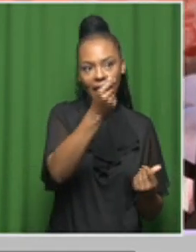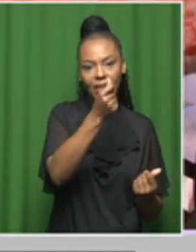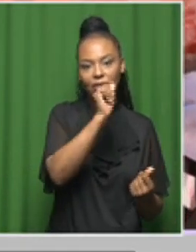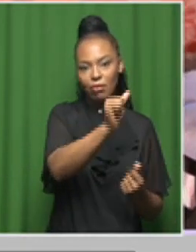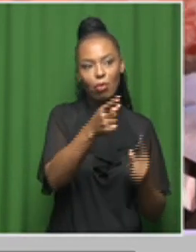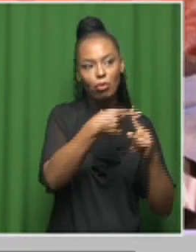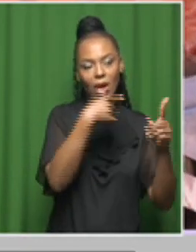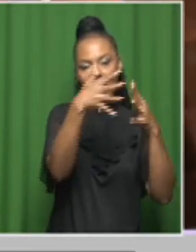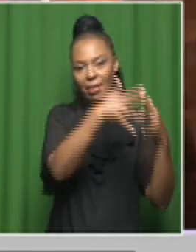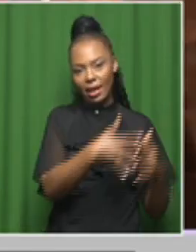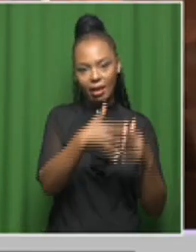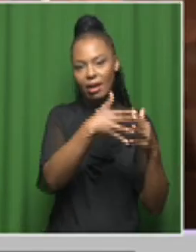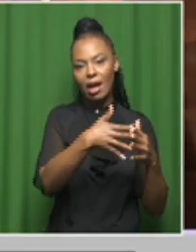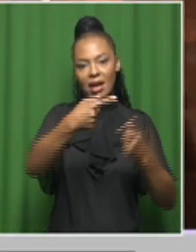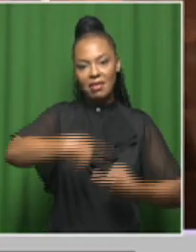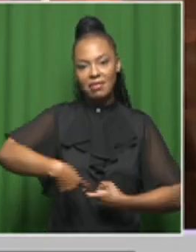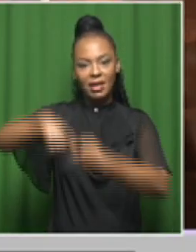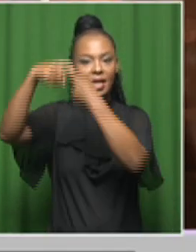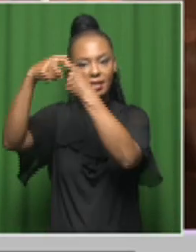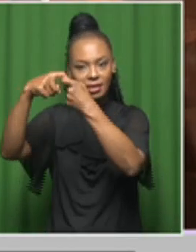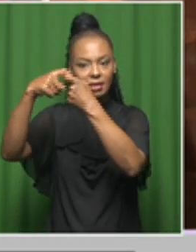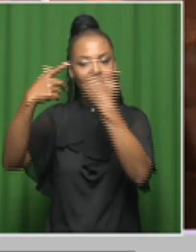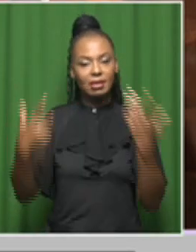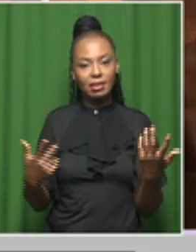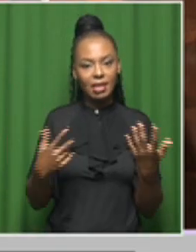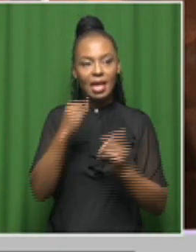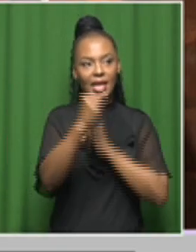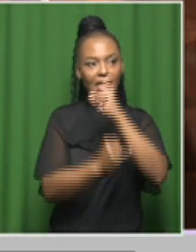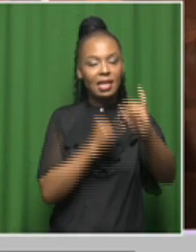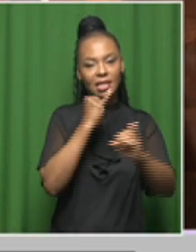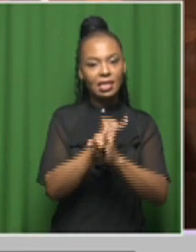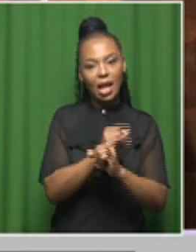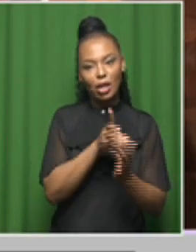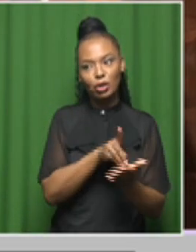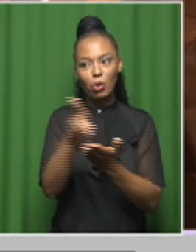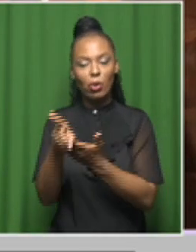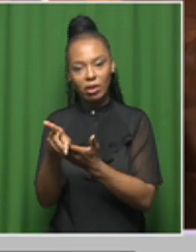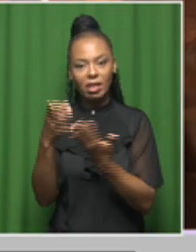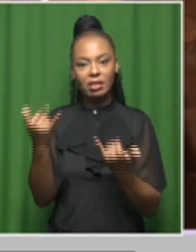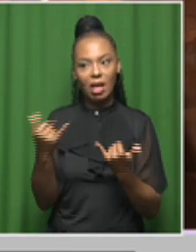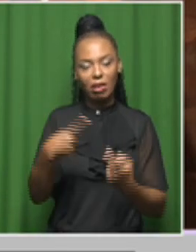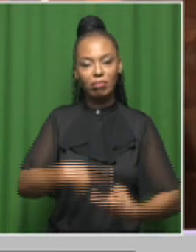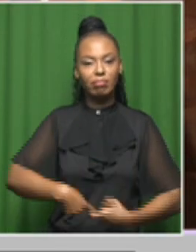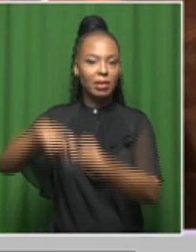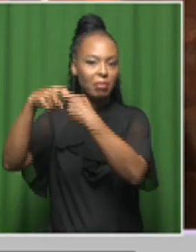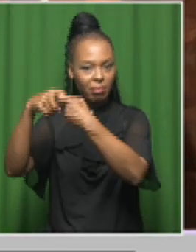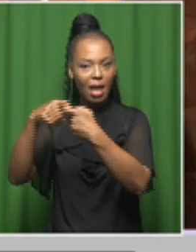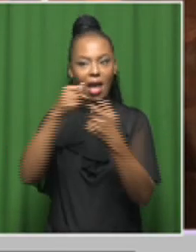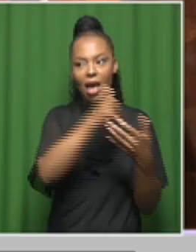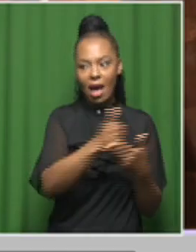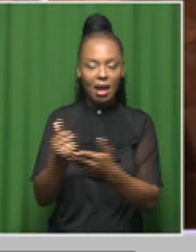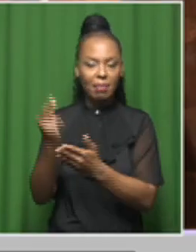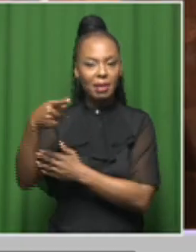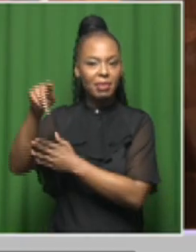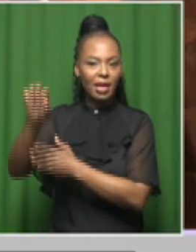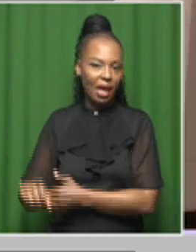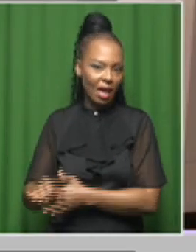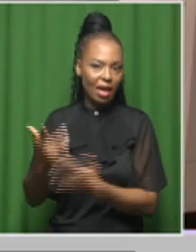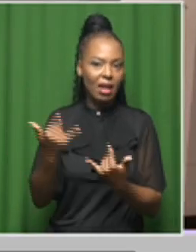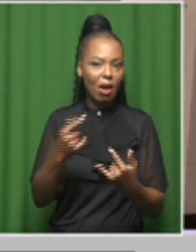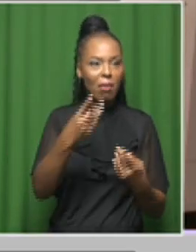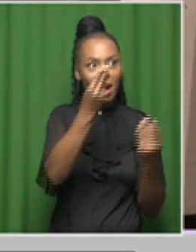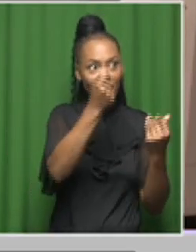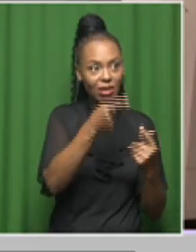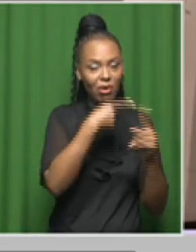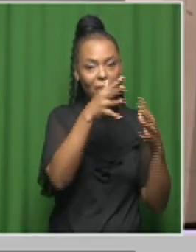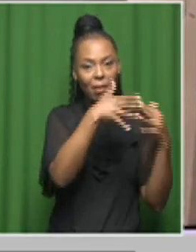is also for international donors that do come and help NPOs. But going forward, what does it look like, the NPO